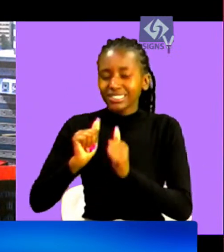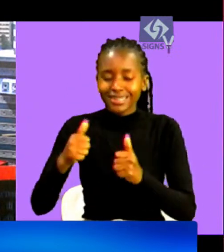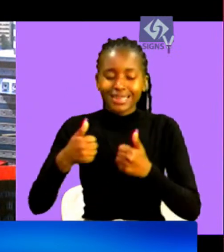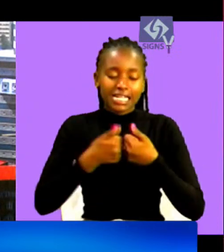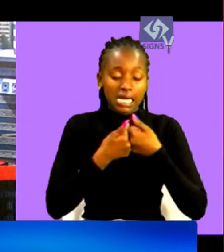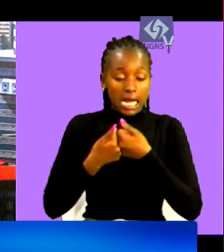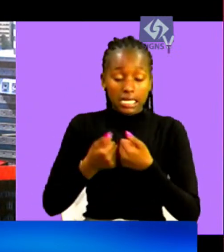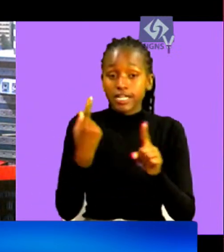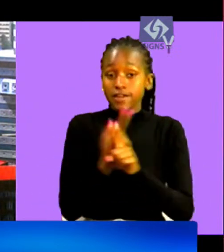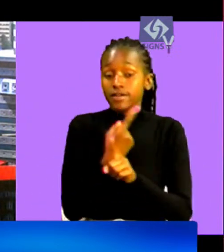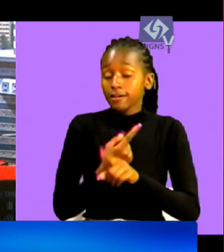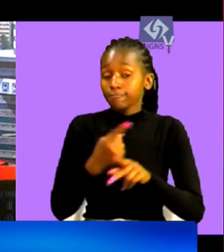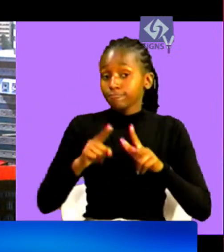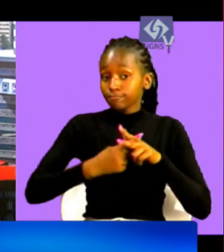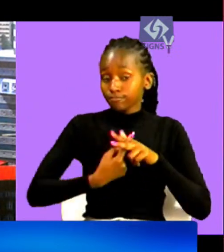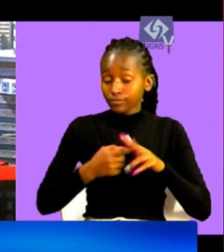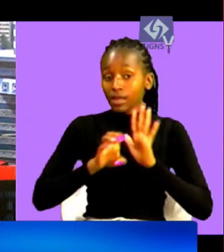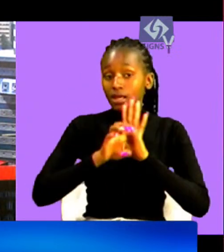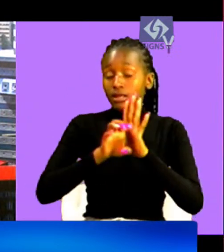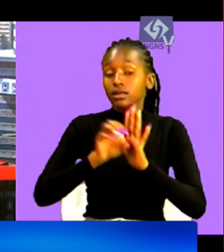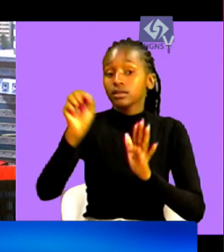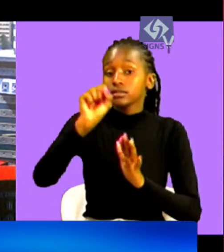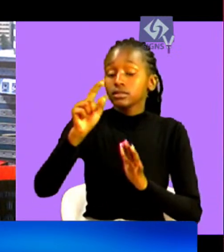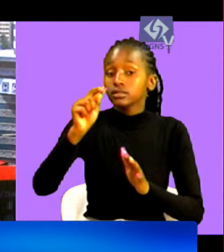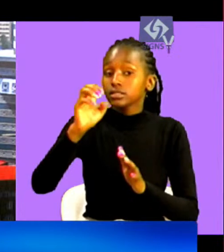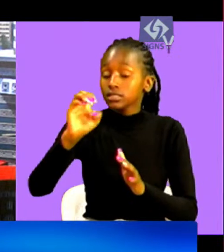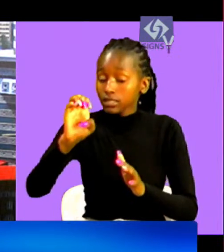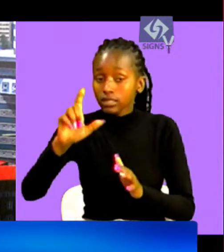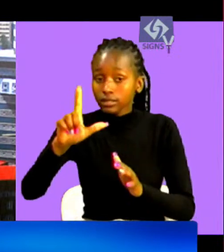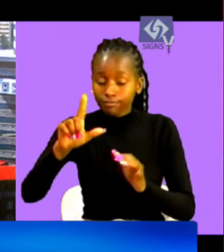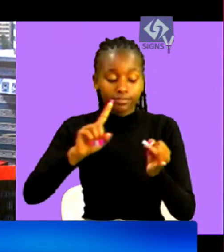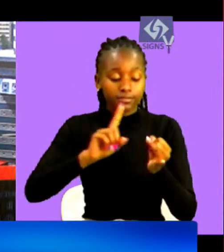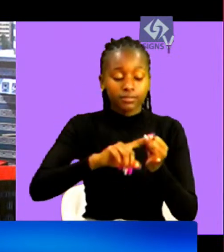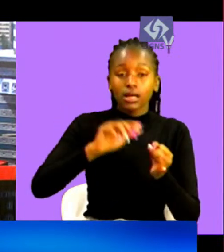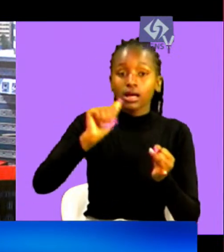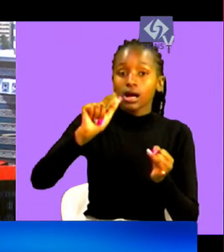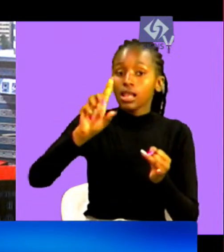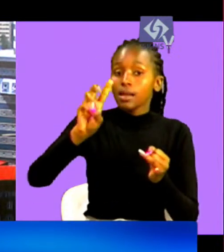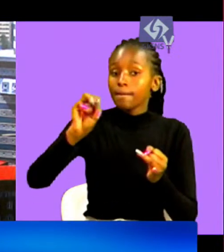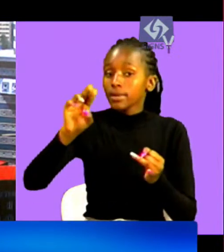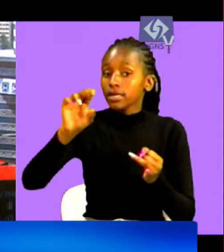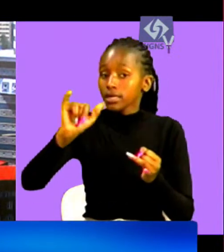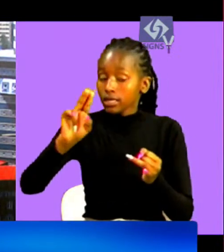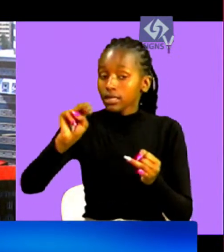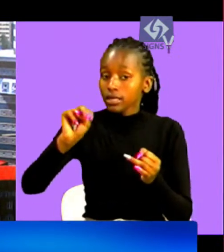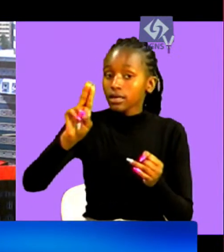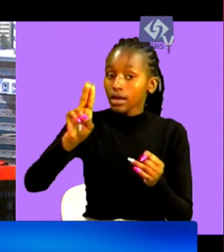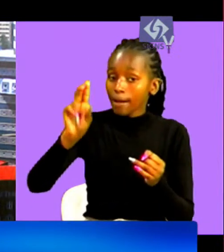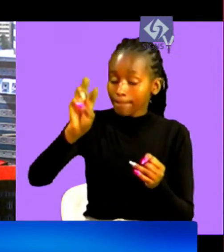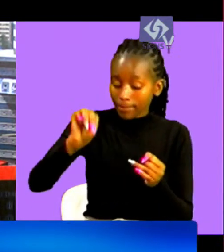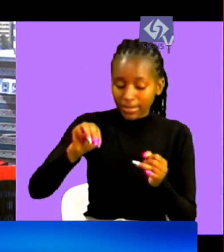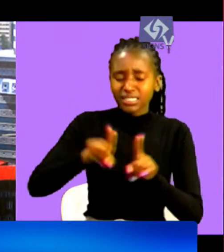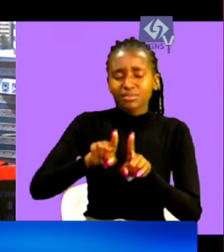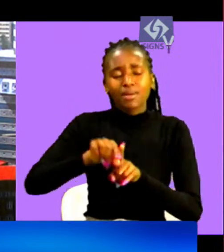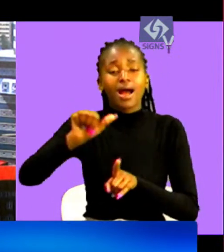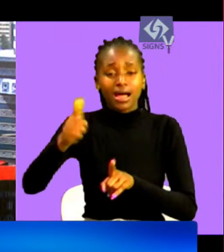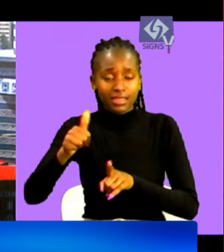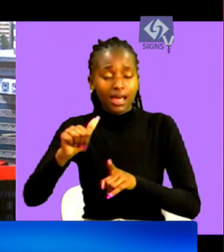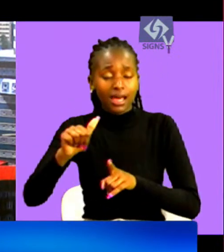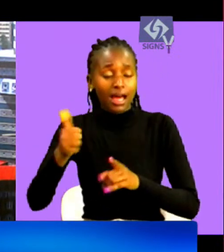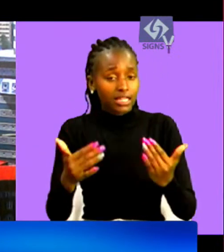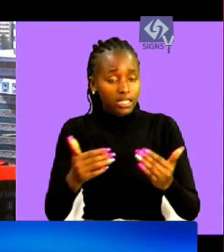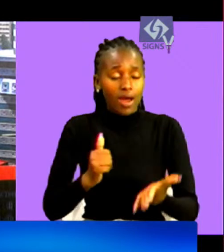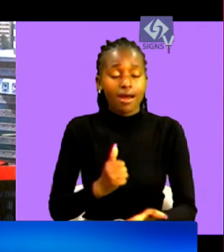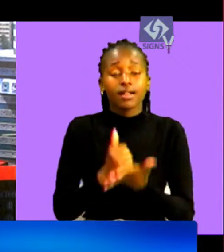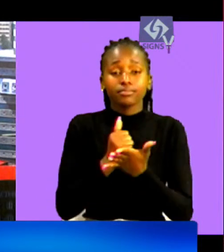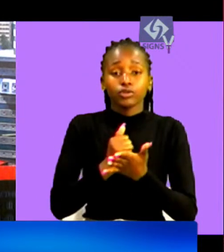steel, aluminium, and cement by offering appropriate technologies and financing options. Ruto was